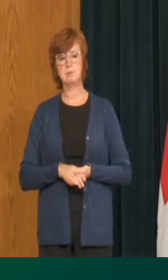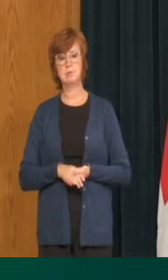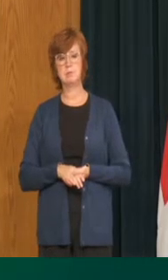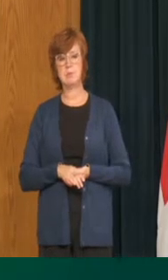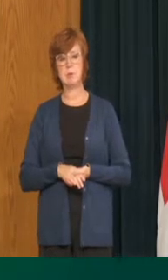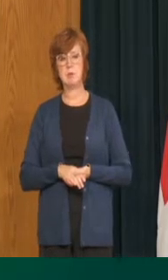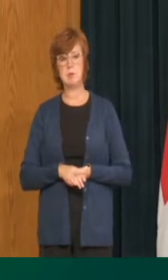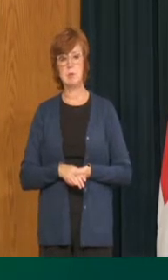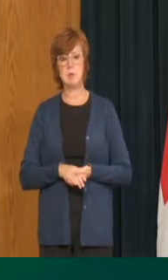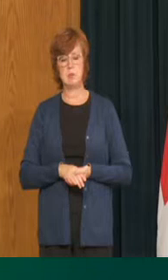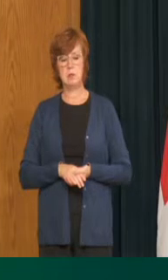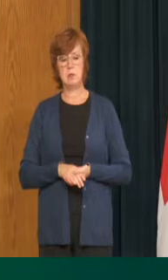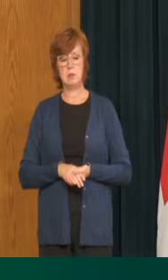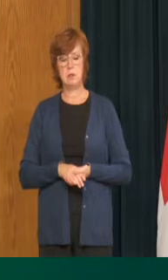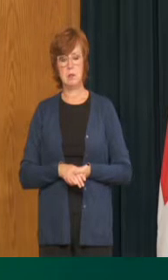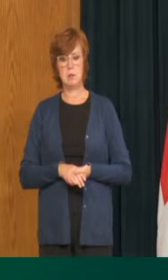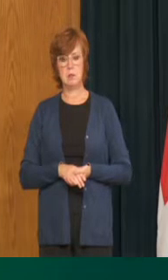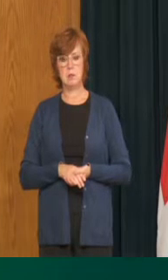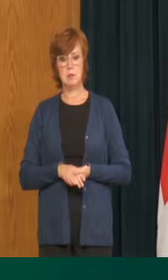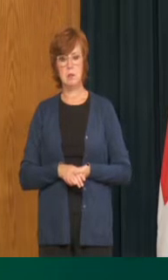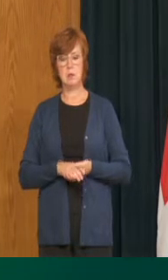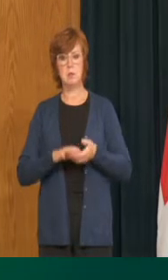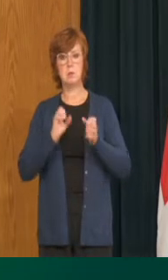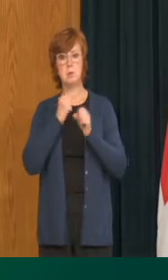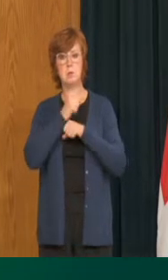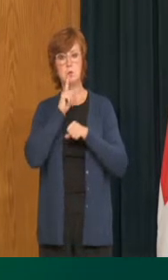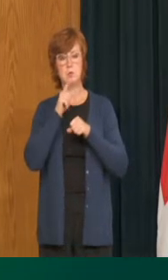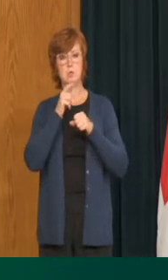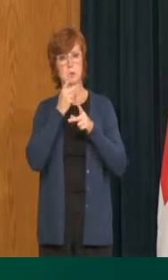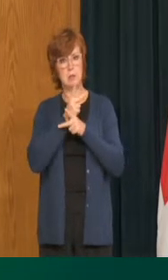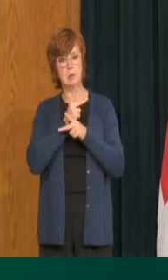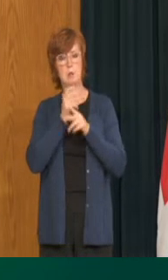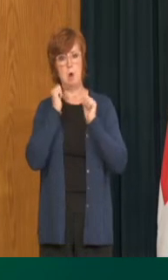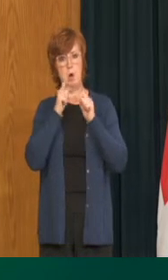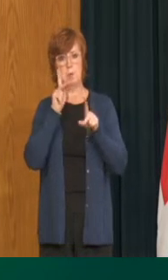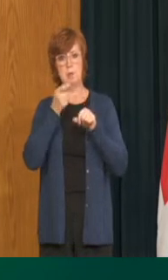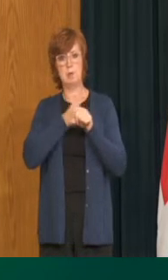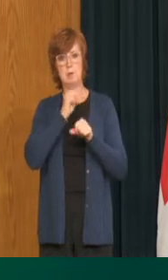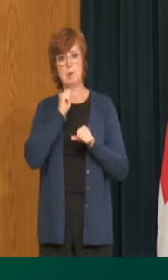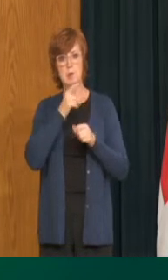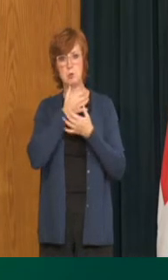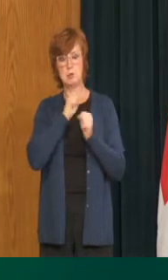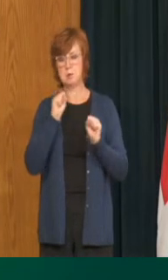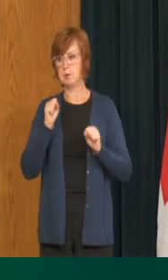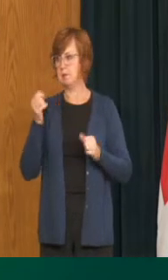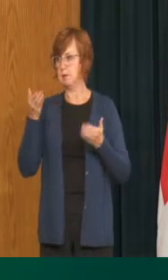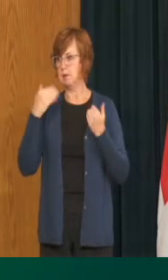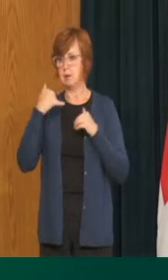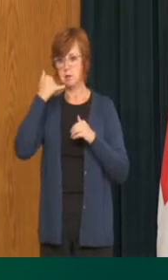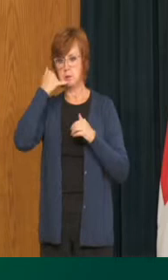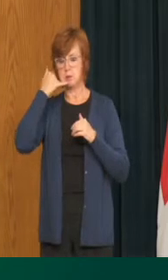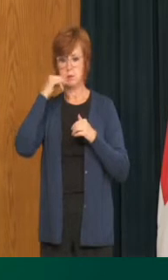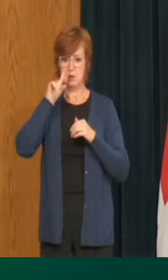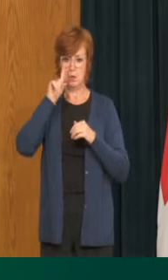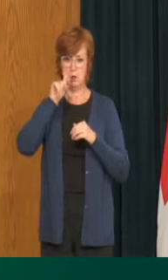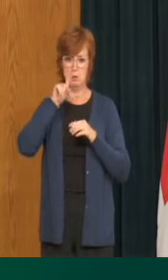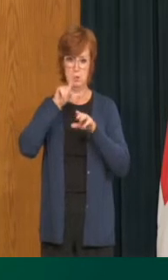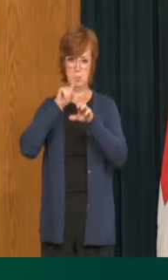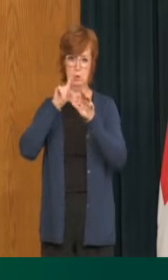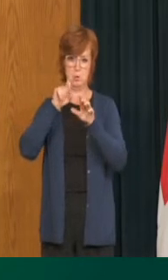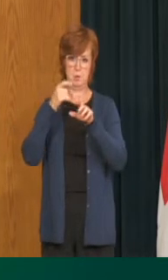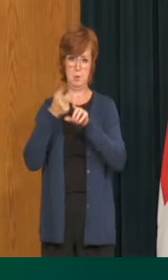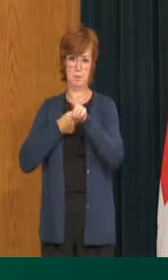the safety of Saskatchewan residents as we move forward. We'll take our next question from the room. Steph? Yeah, to the